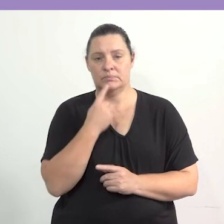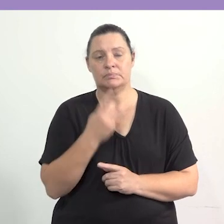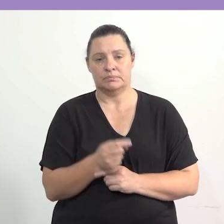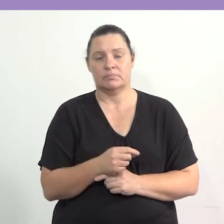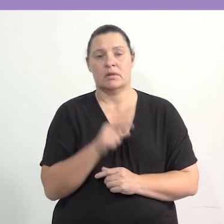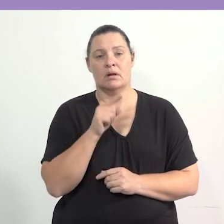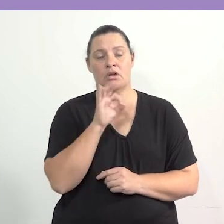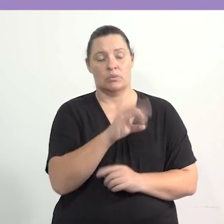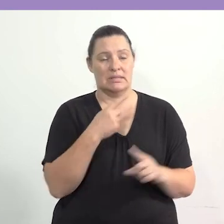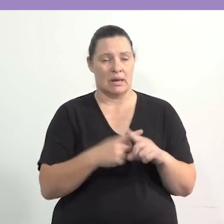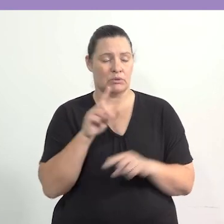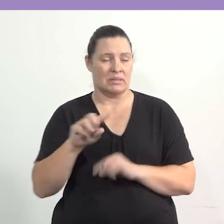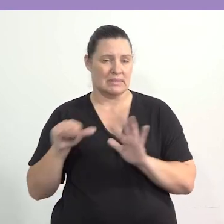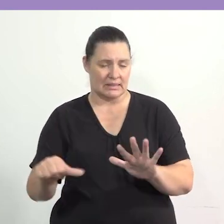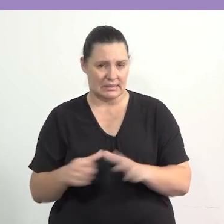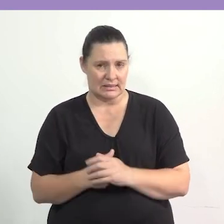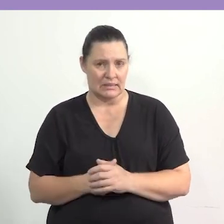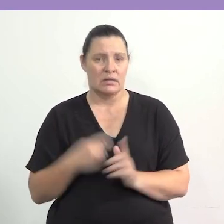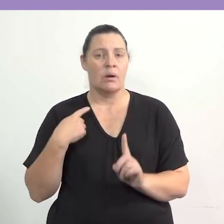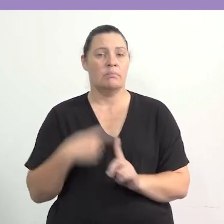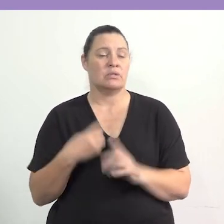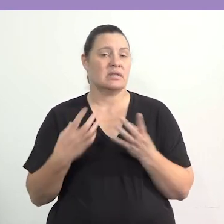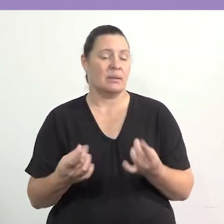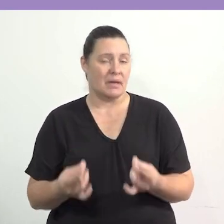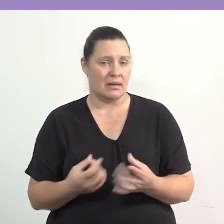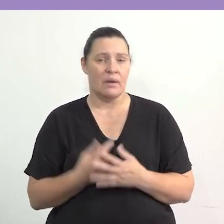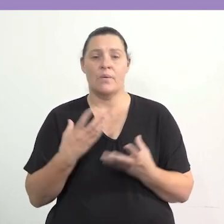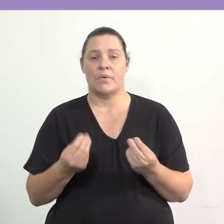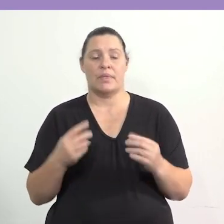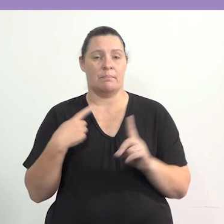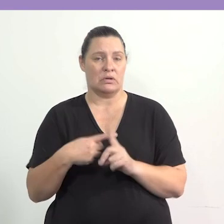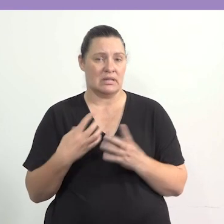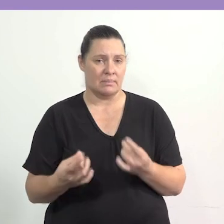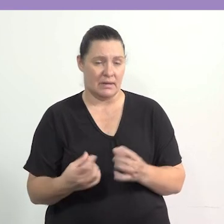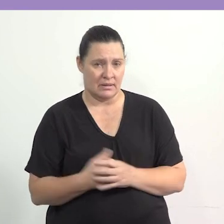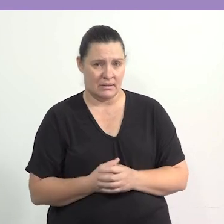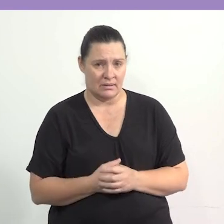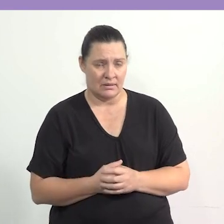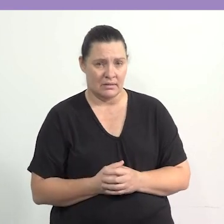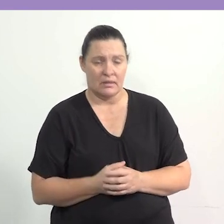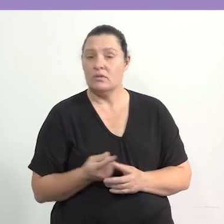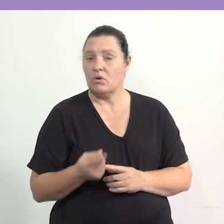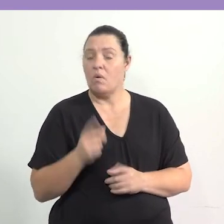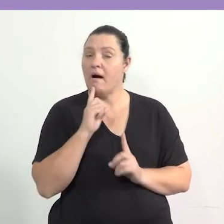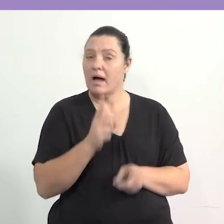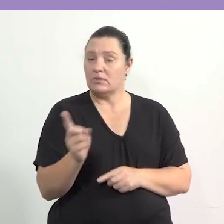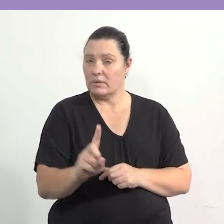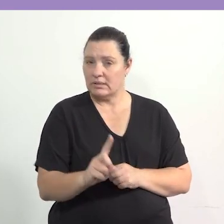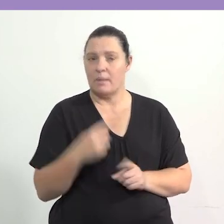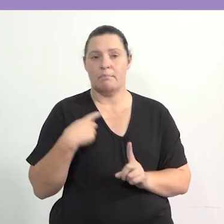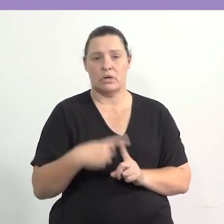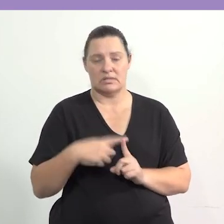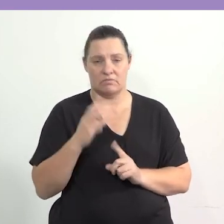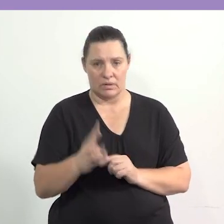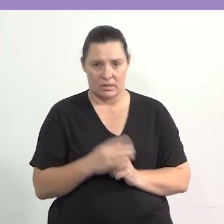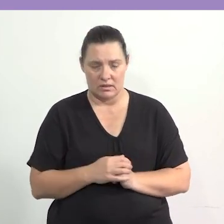3 multiplied by 16? We are multiplying a positive number with a positive number. So that means that our answer is going to be